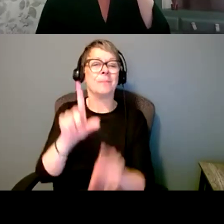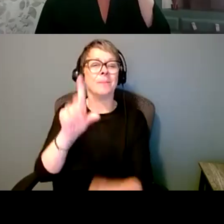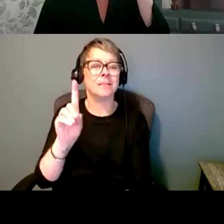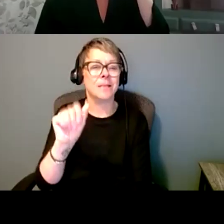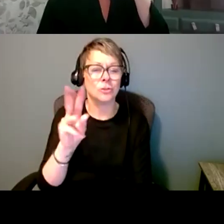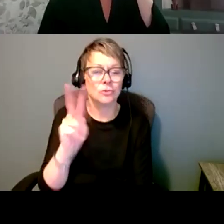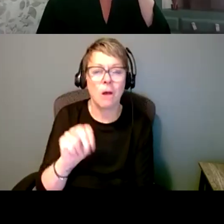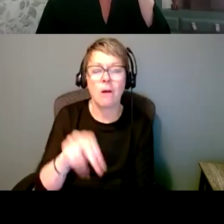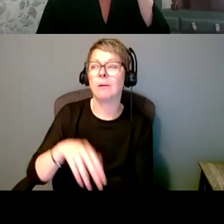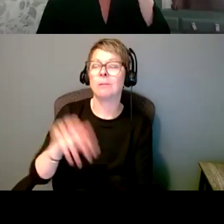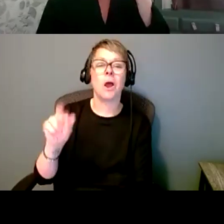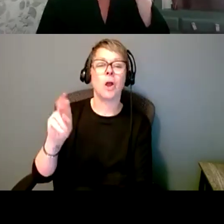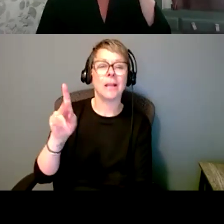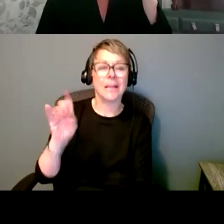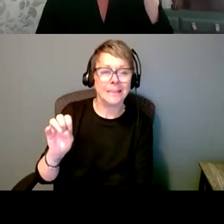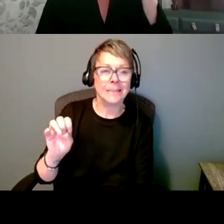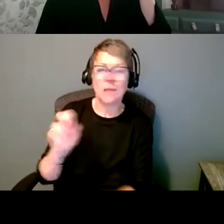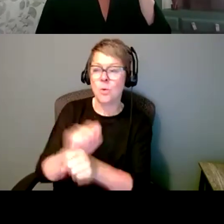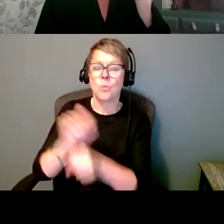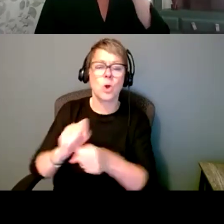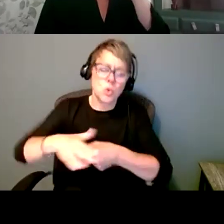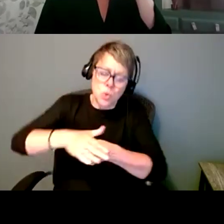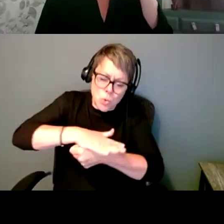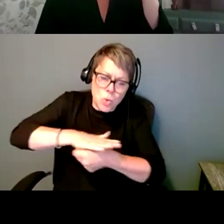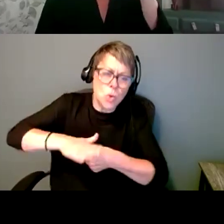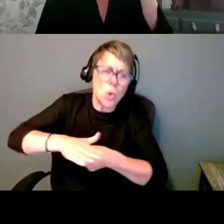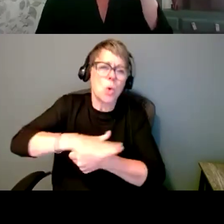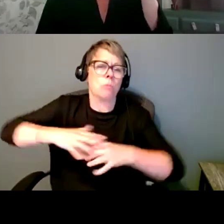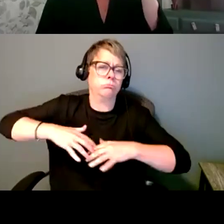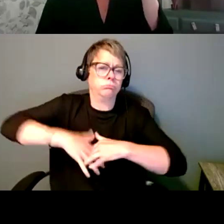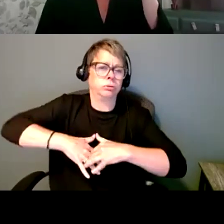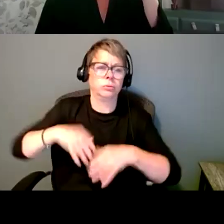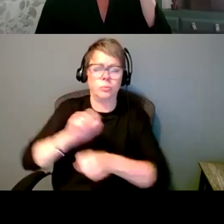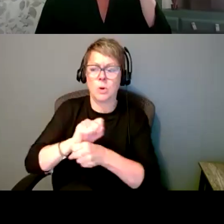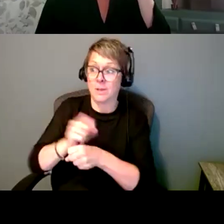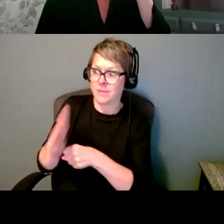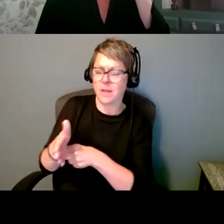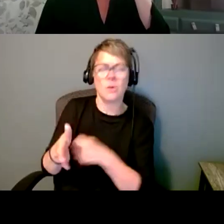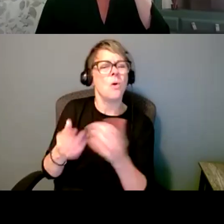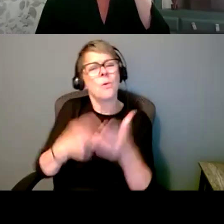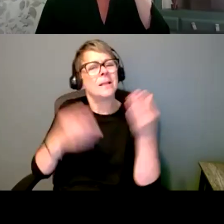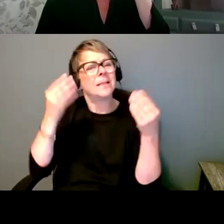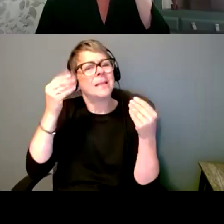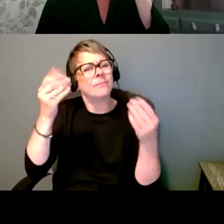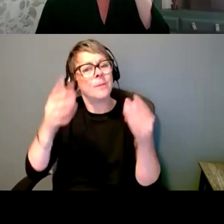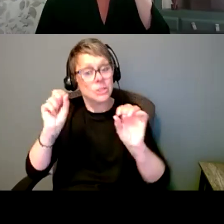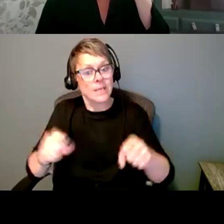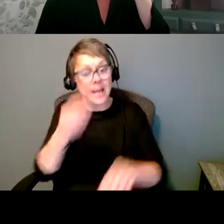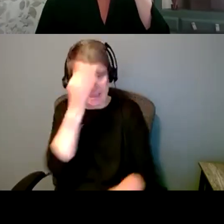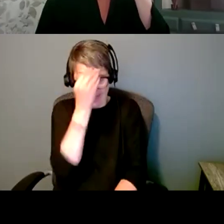that really local level, what information can they share with